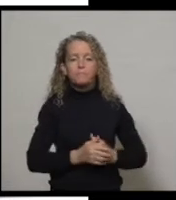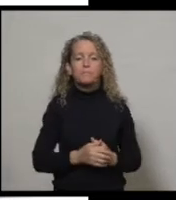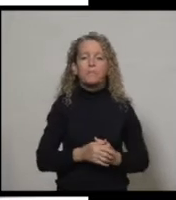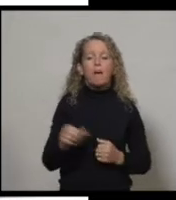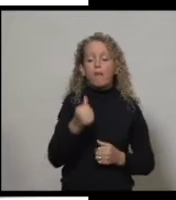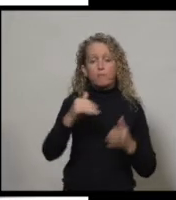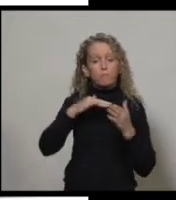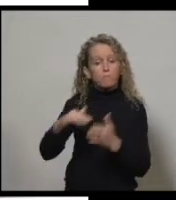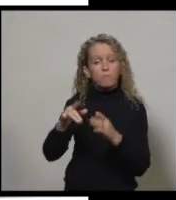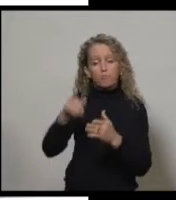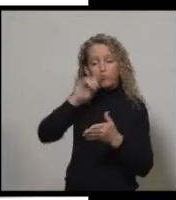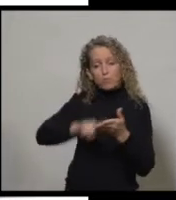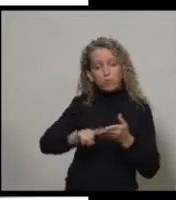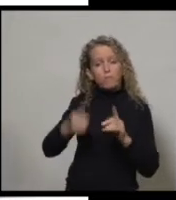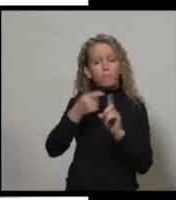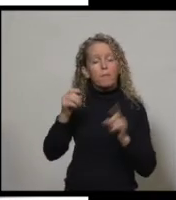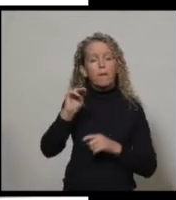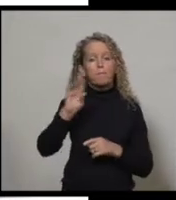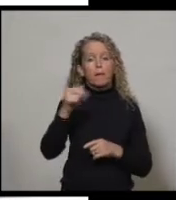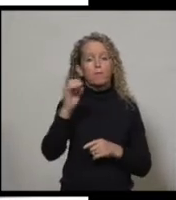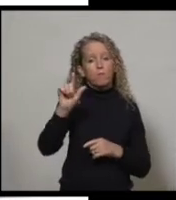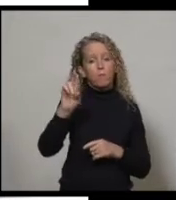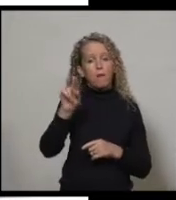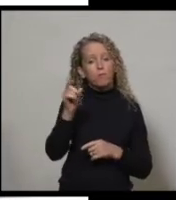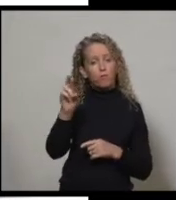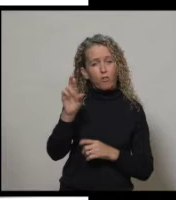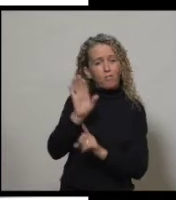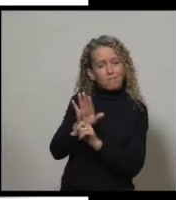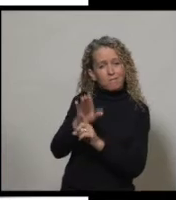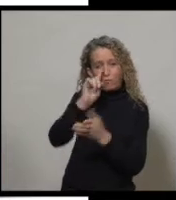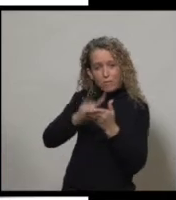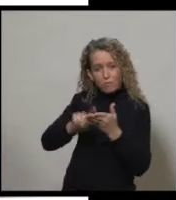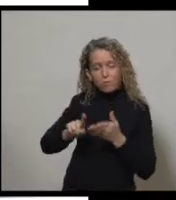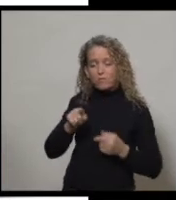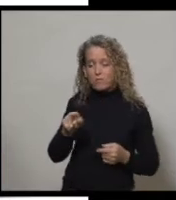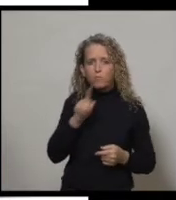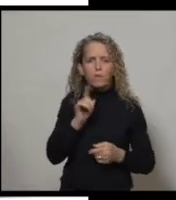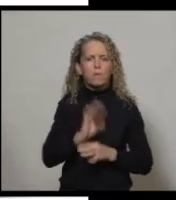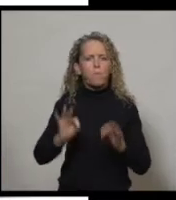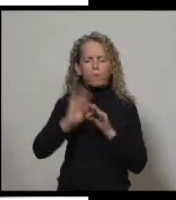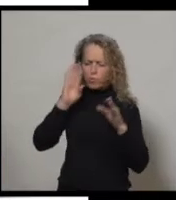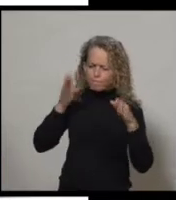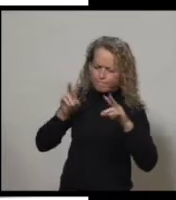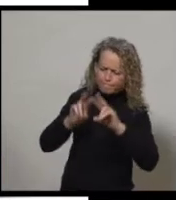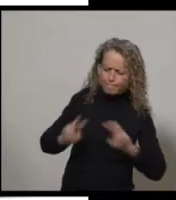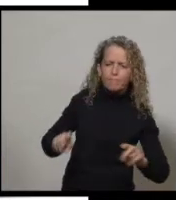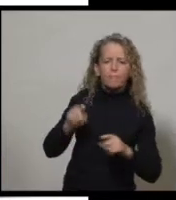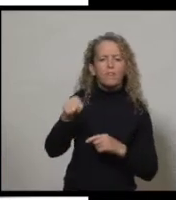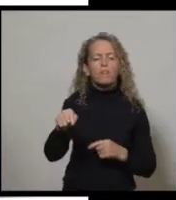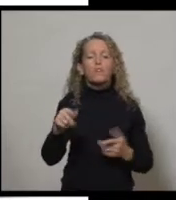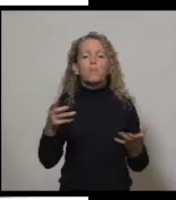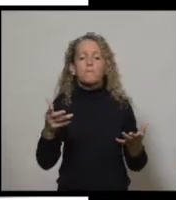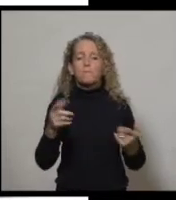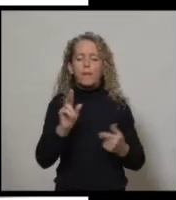Michael Unger, is really looking at the context and really looking at the ability of people and individuals to navigate their